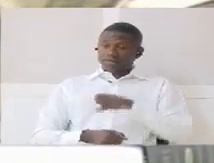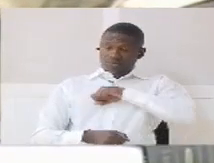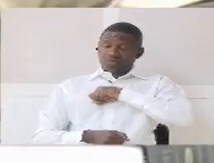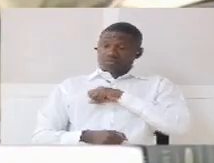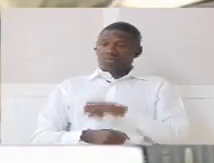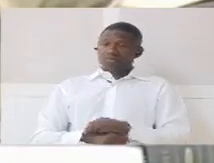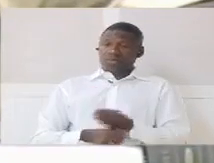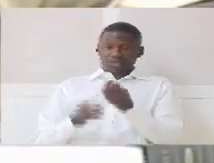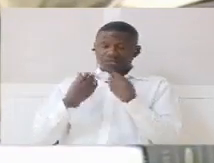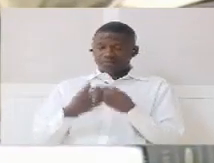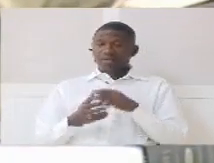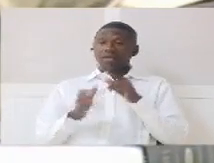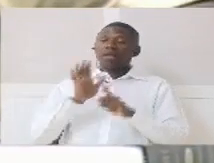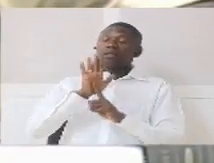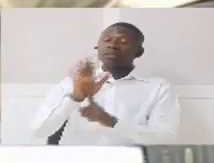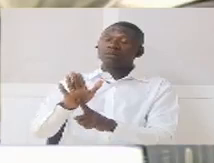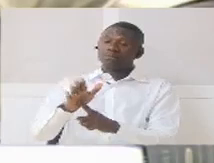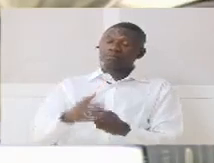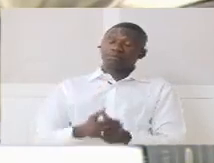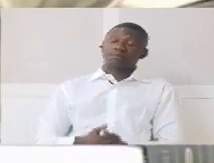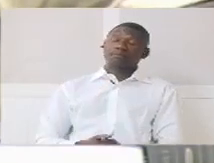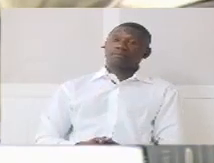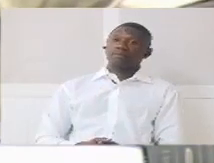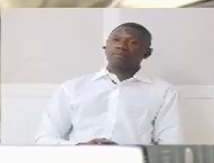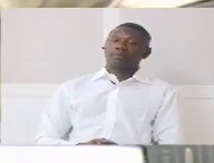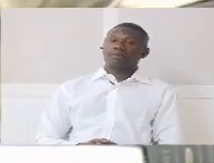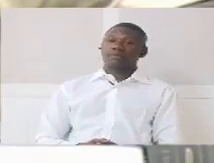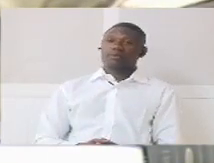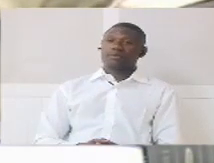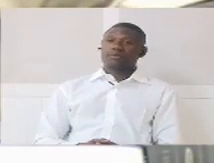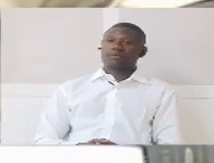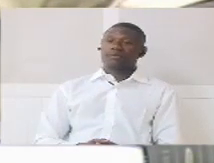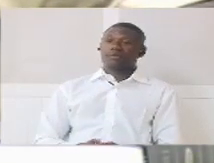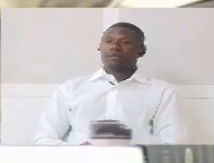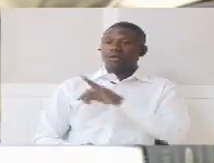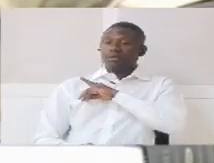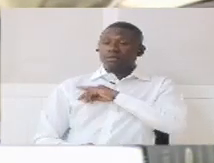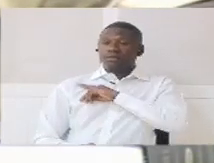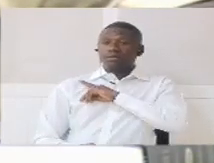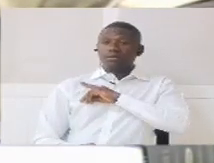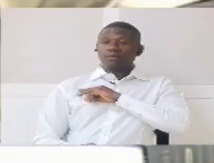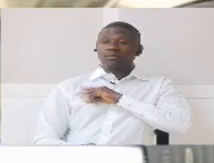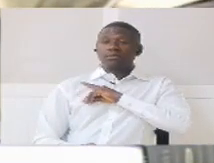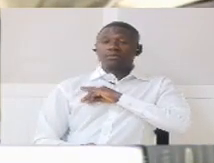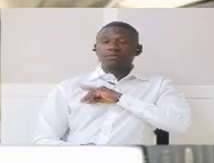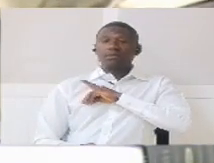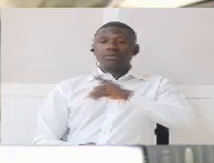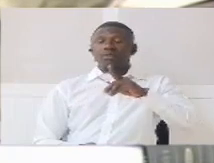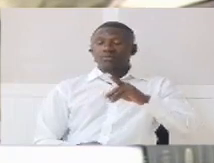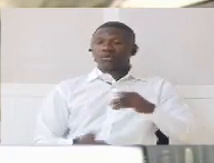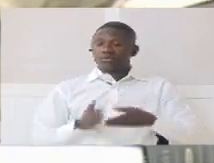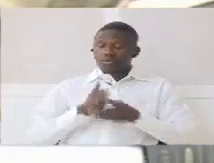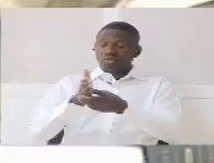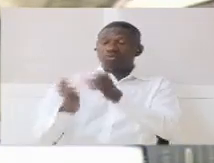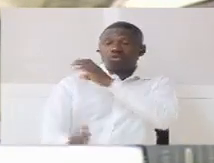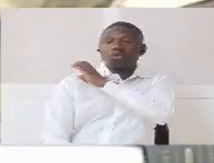Yes. Go ahead. Well, Deputy Commissioner Ibrahim Jame. Deputy Commissioner Ibrahim Jame was the head at the